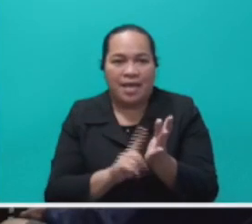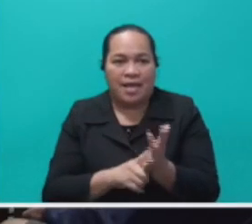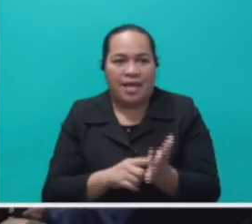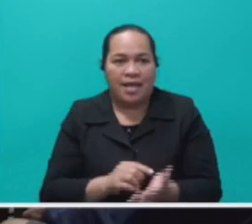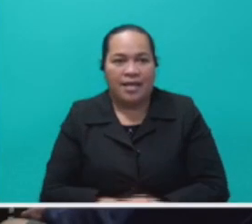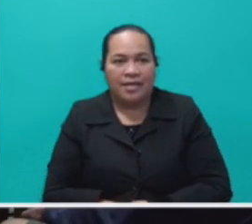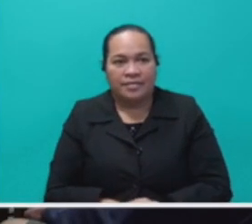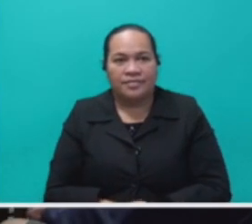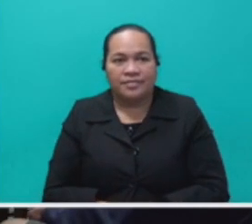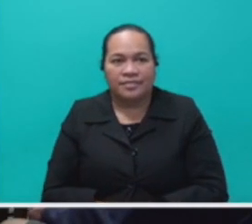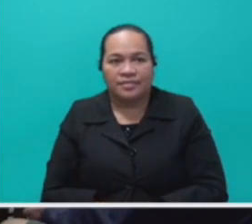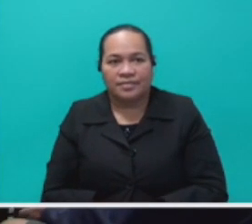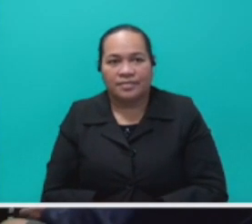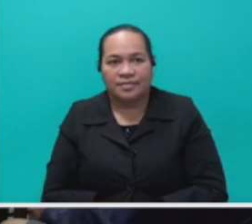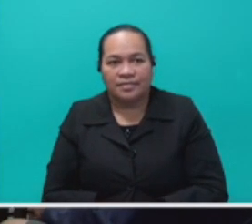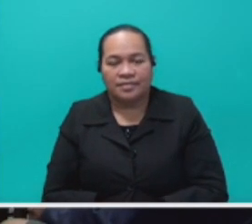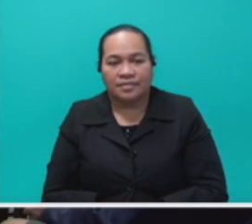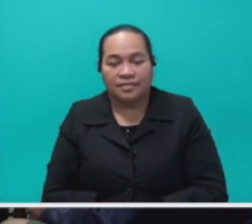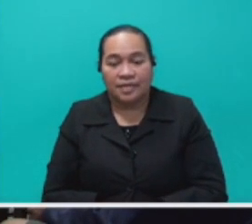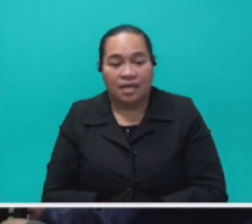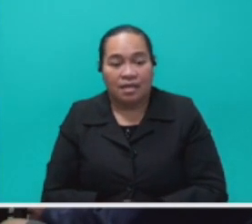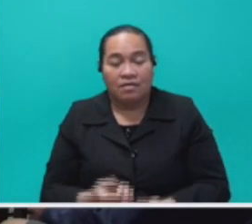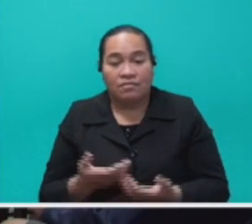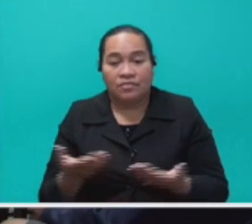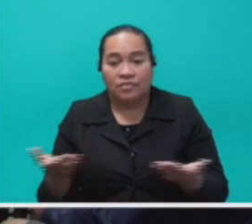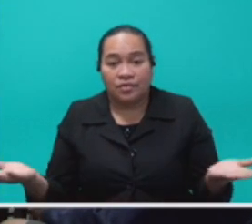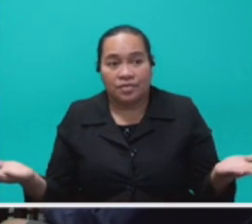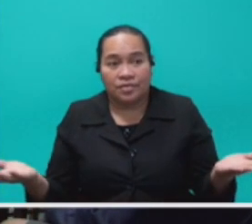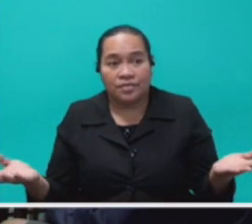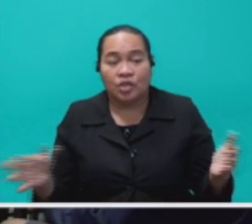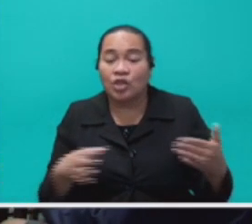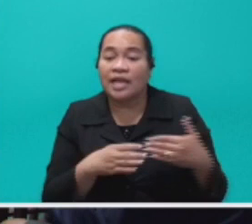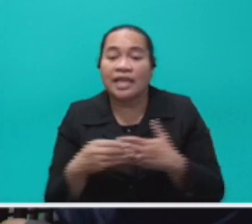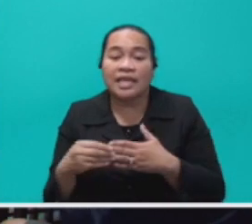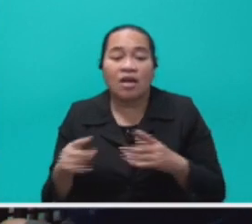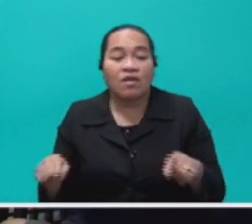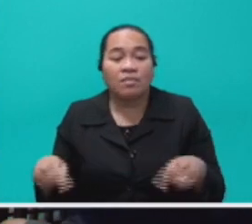you. And now offer the floor to the Honourable Leader of